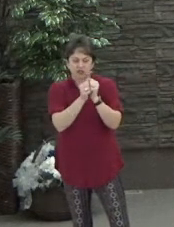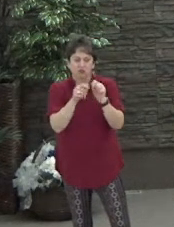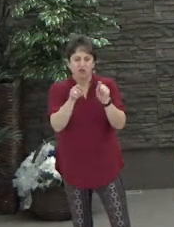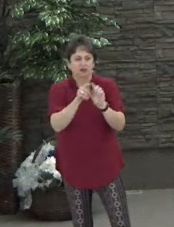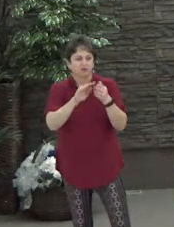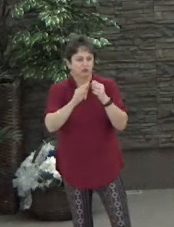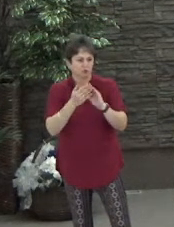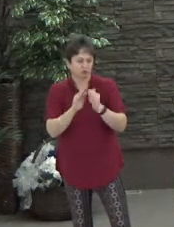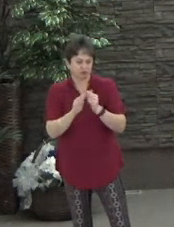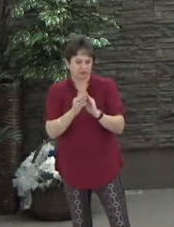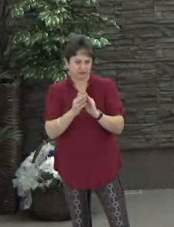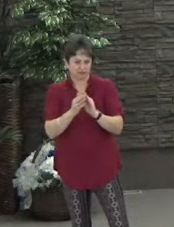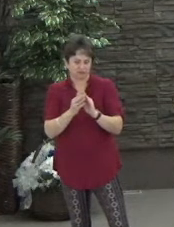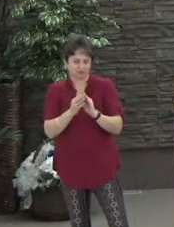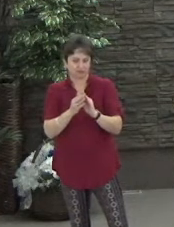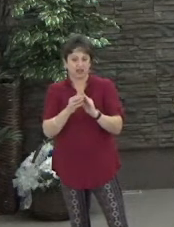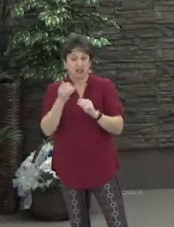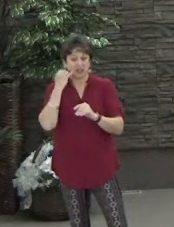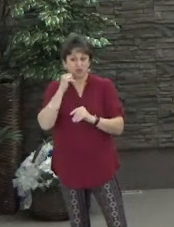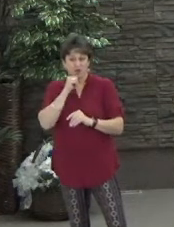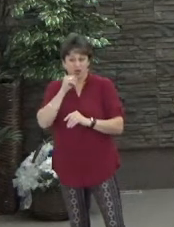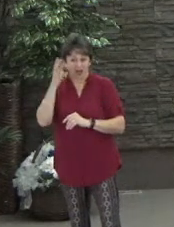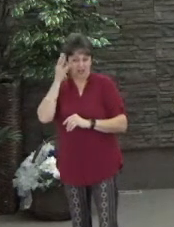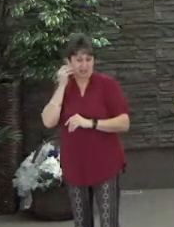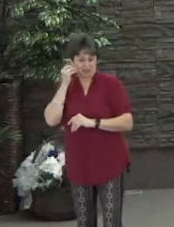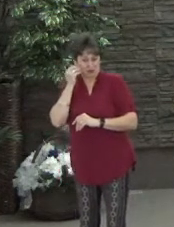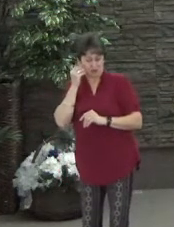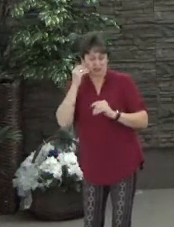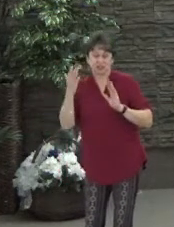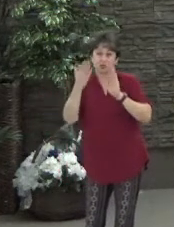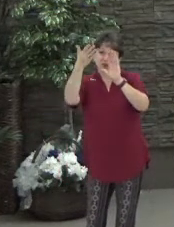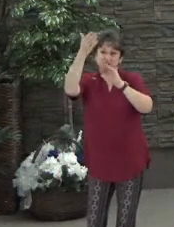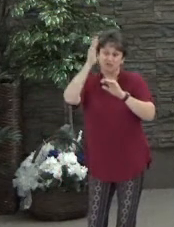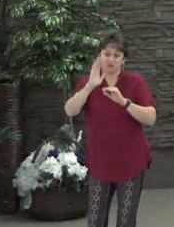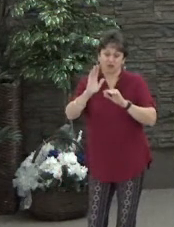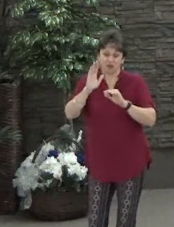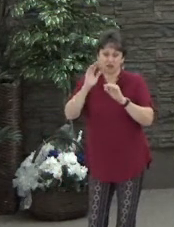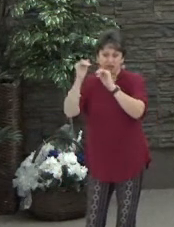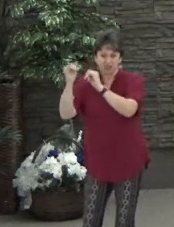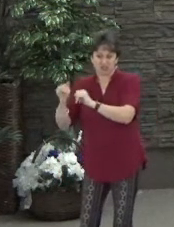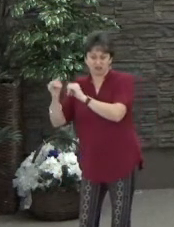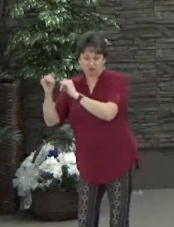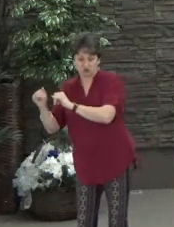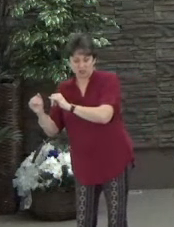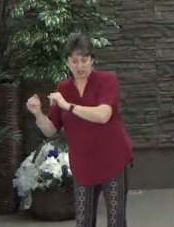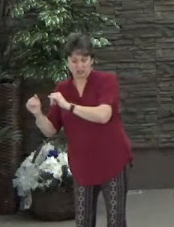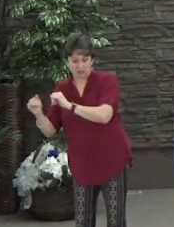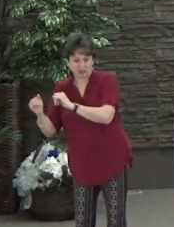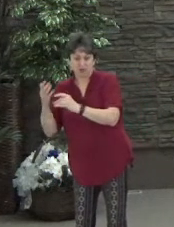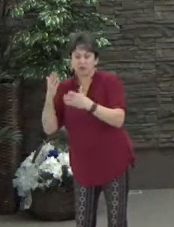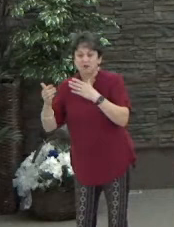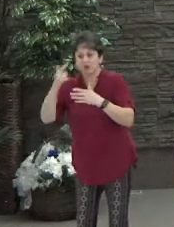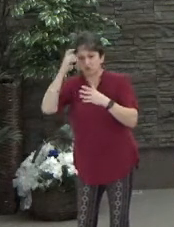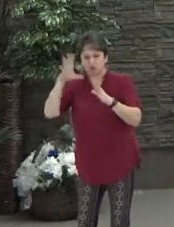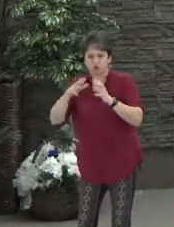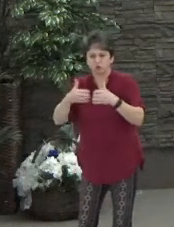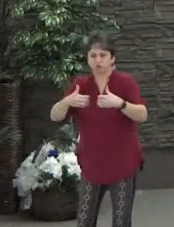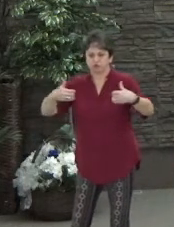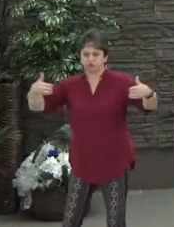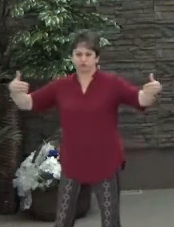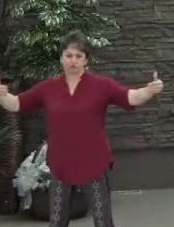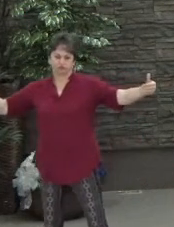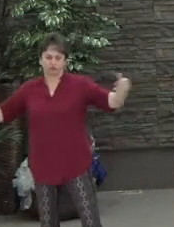community. And if we're not experiencing the presence of God individually, it could be we're too isolated